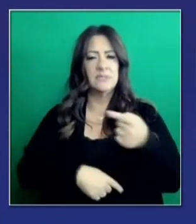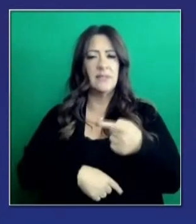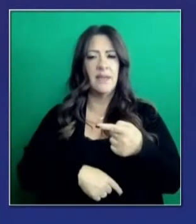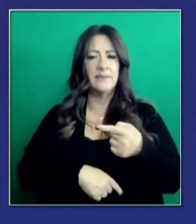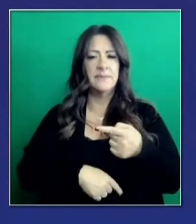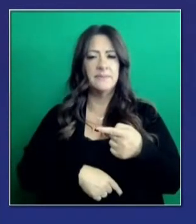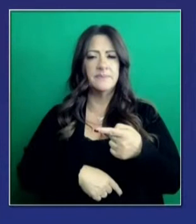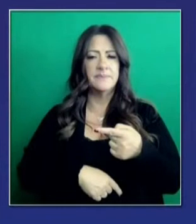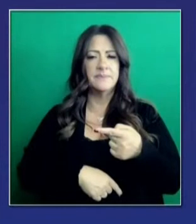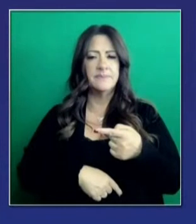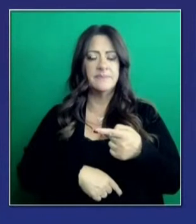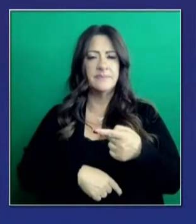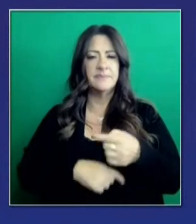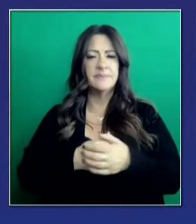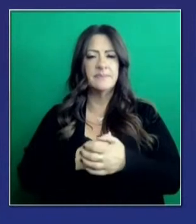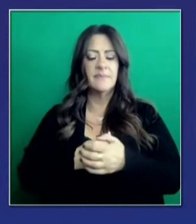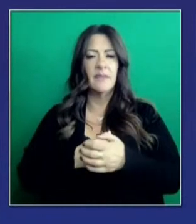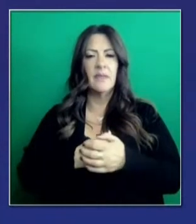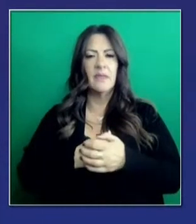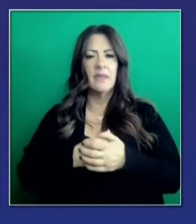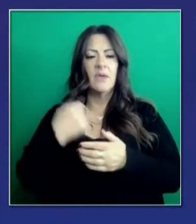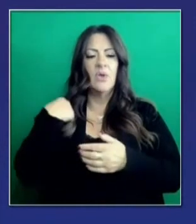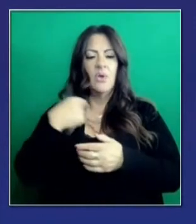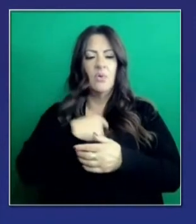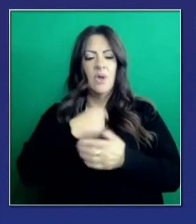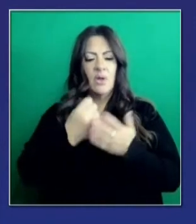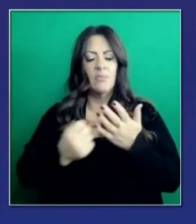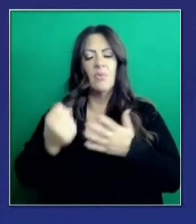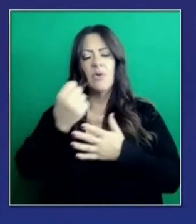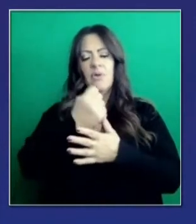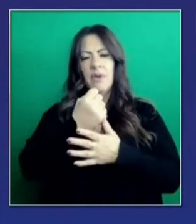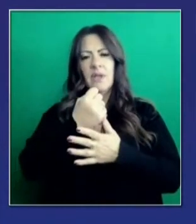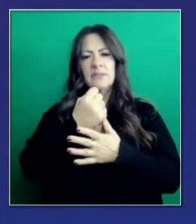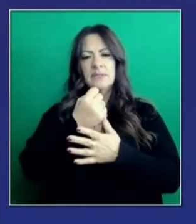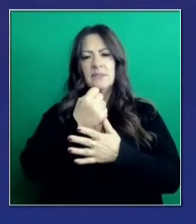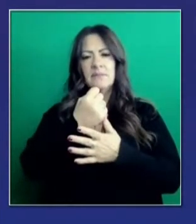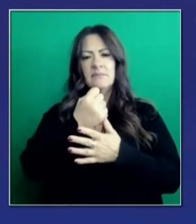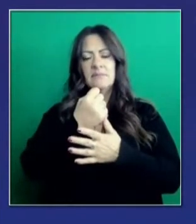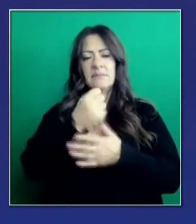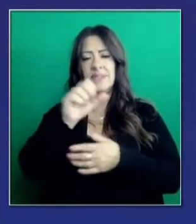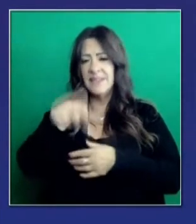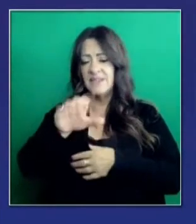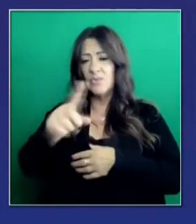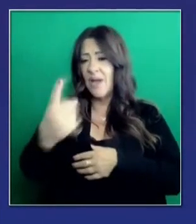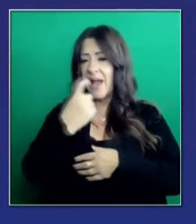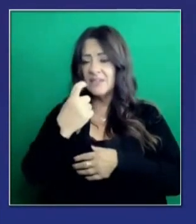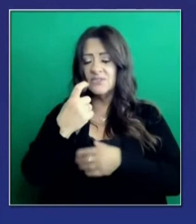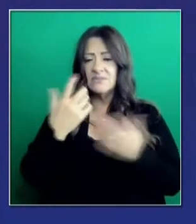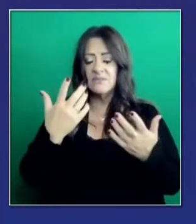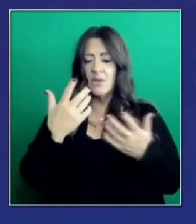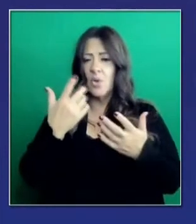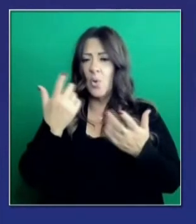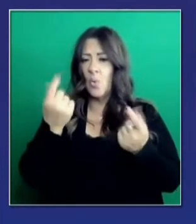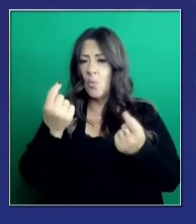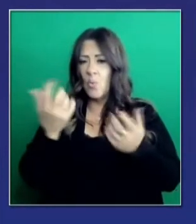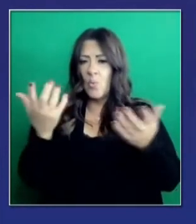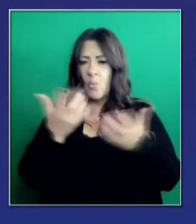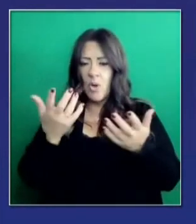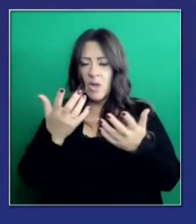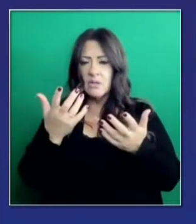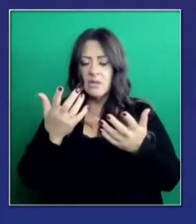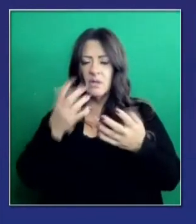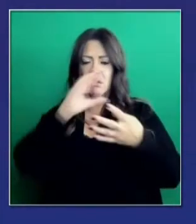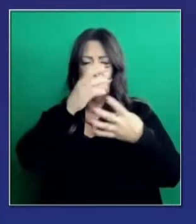part of your question. We are prioritizing. So your question was around a frame, get lost in tiers. We